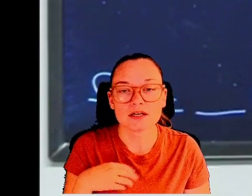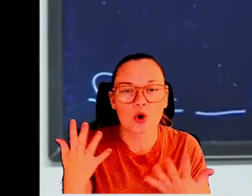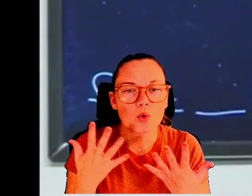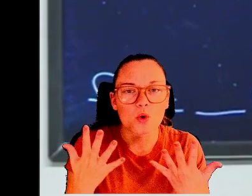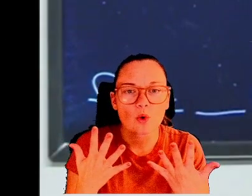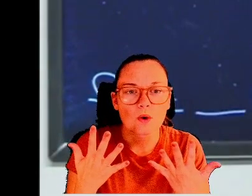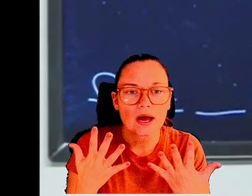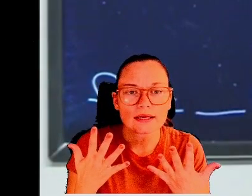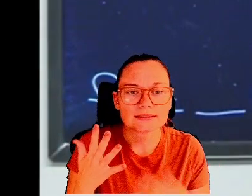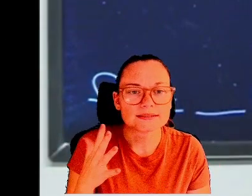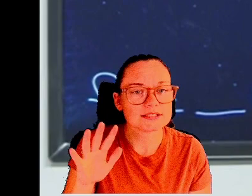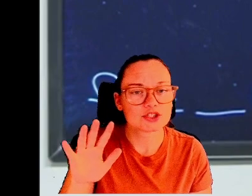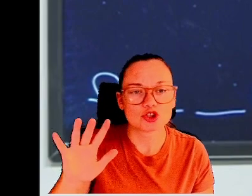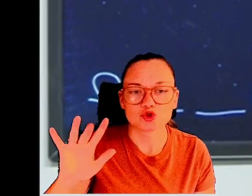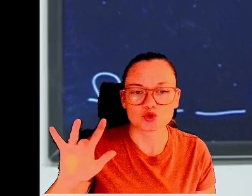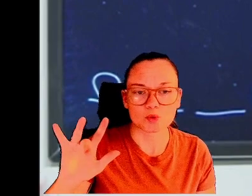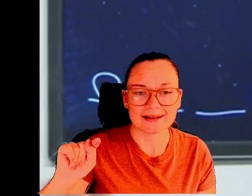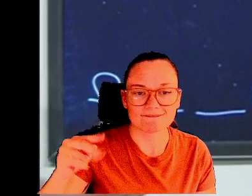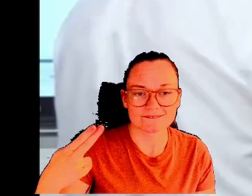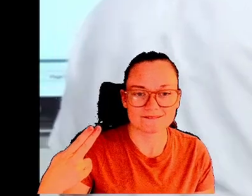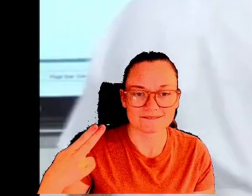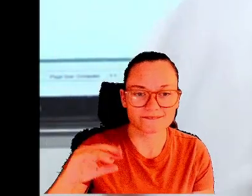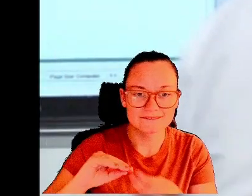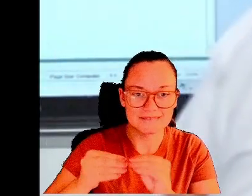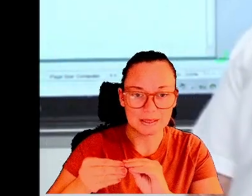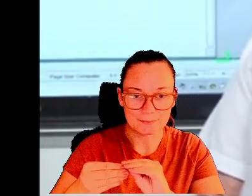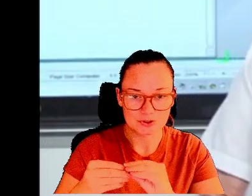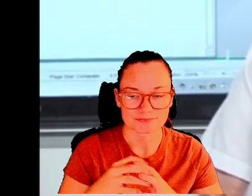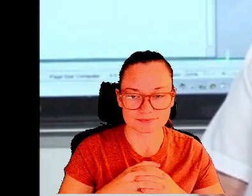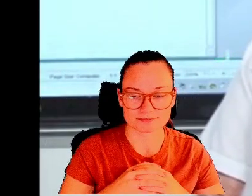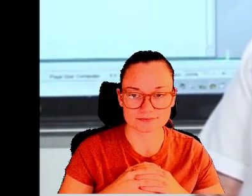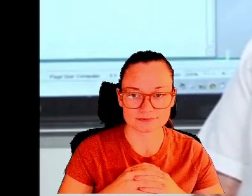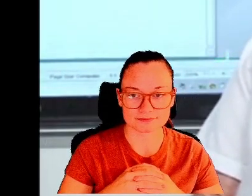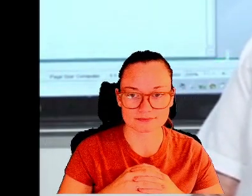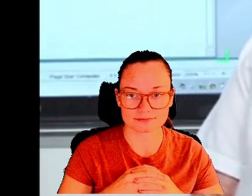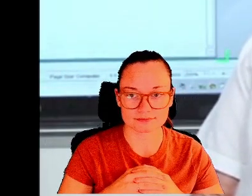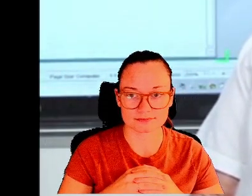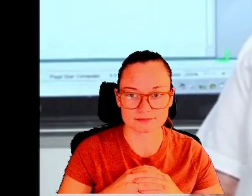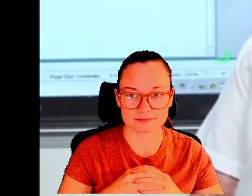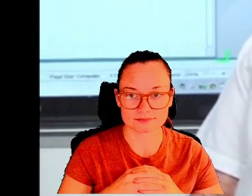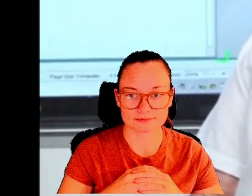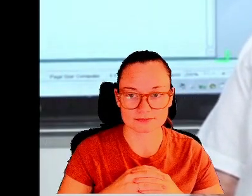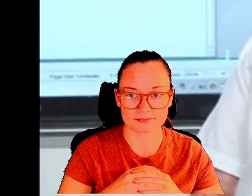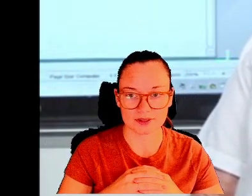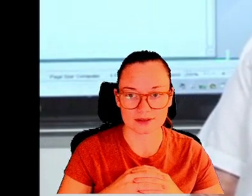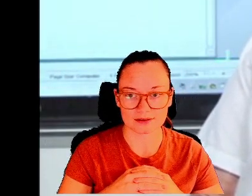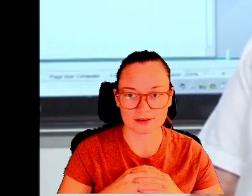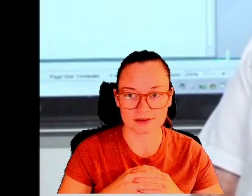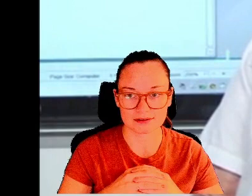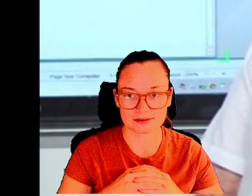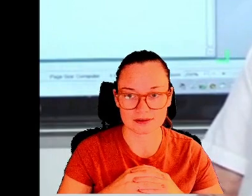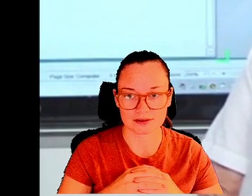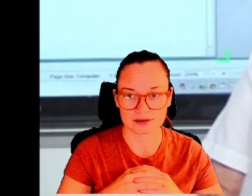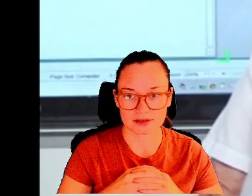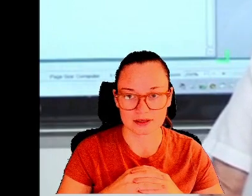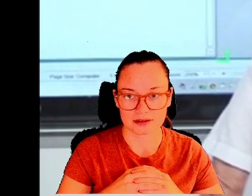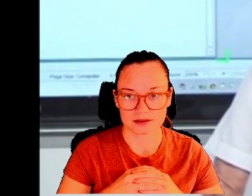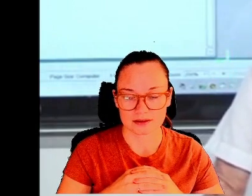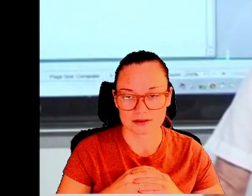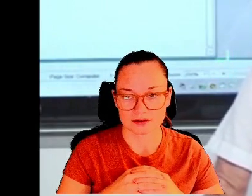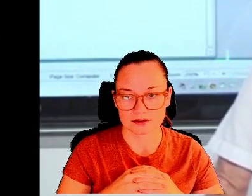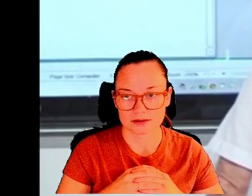20th term? And if I ask you what is the 20th term, you would say, well, it's 3